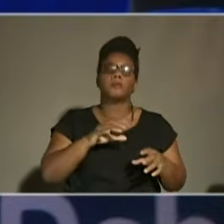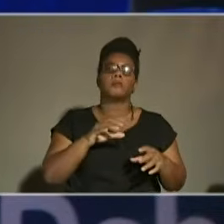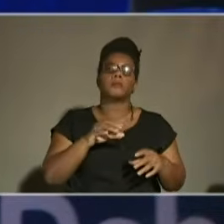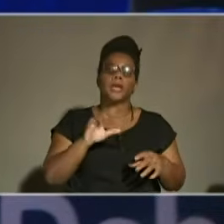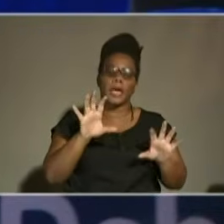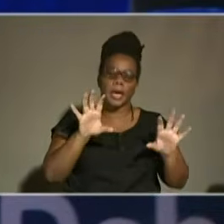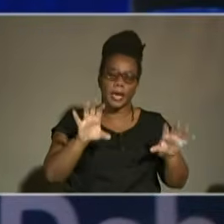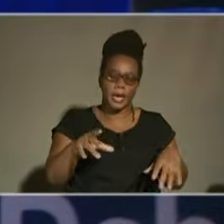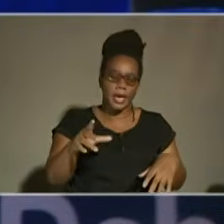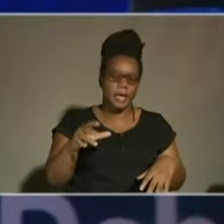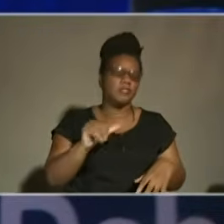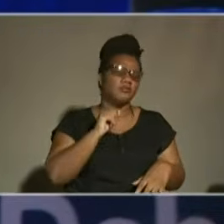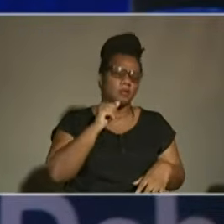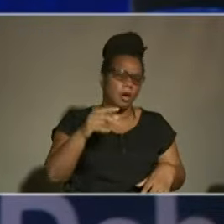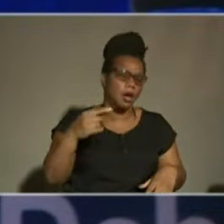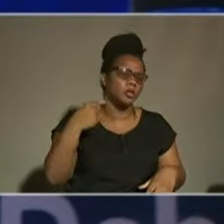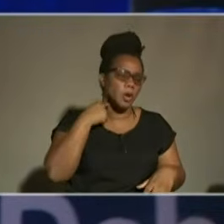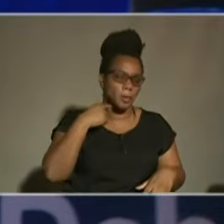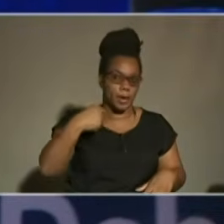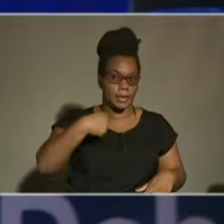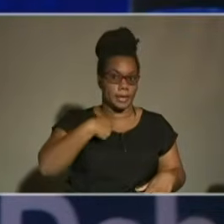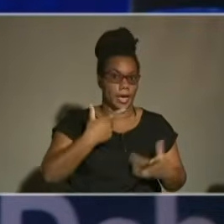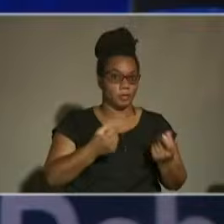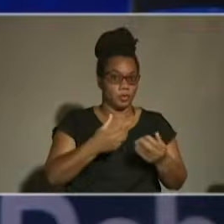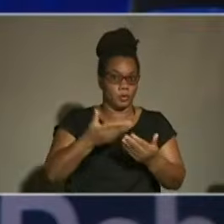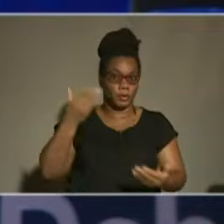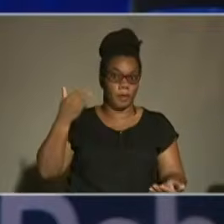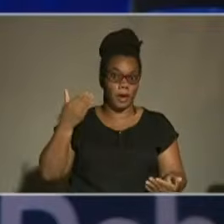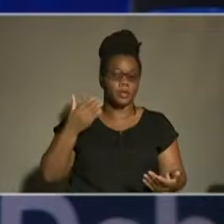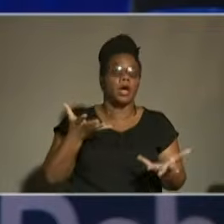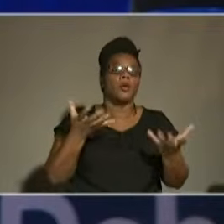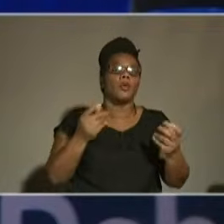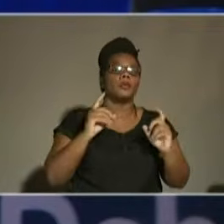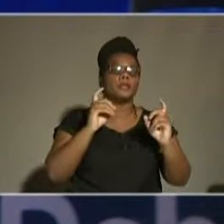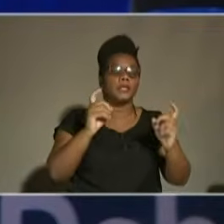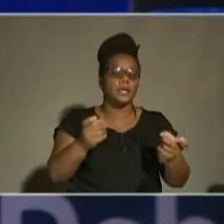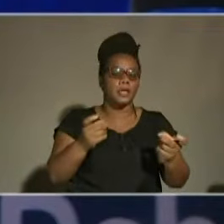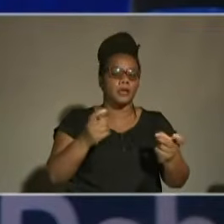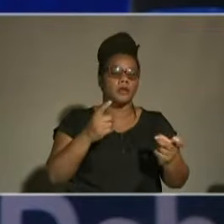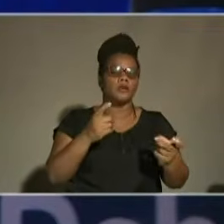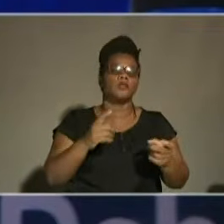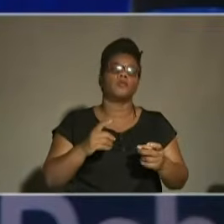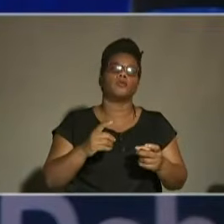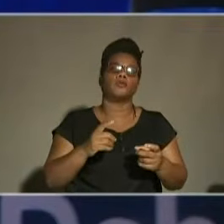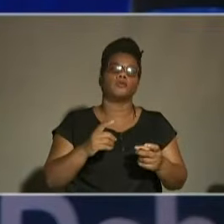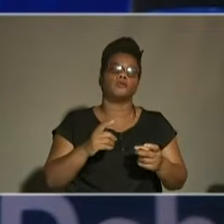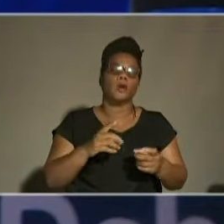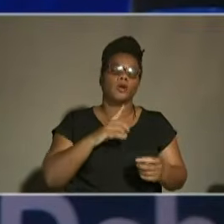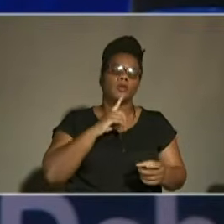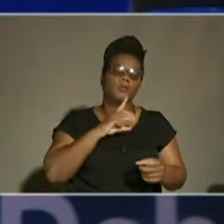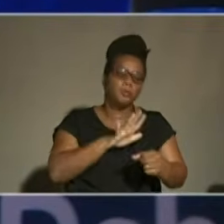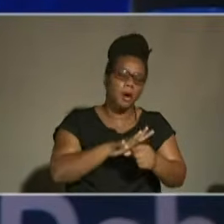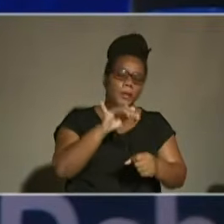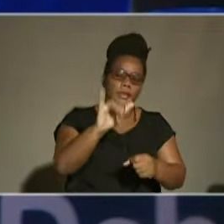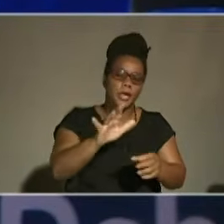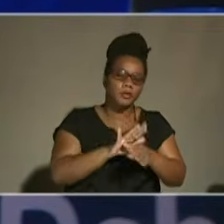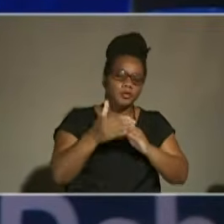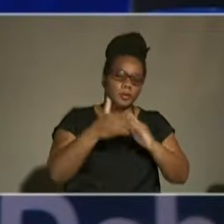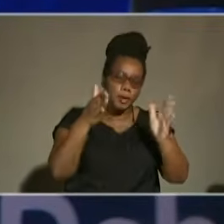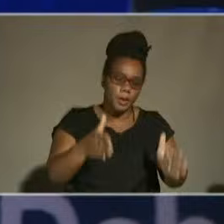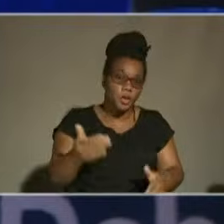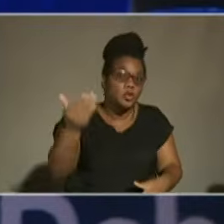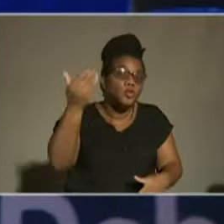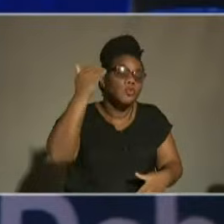done in the past. And I want to give this assurance to the Jamaican people that you know